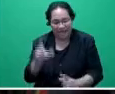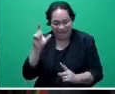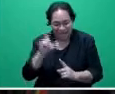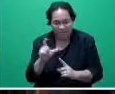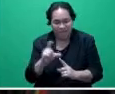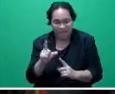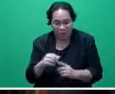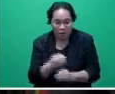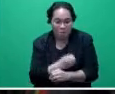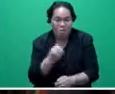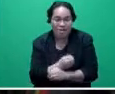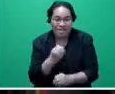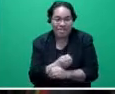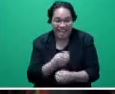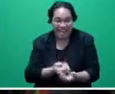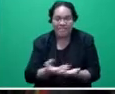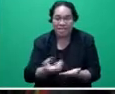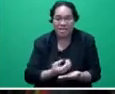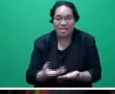the operating expenditure,